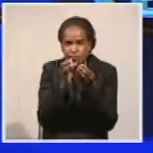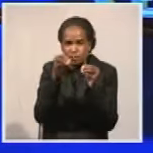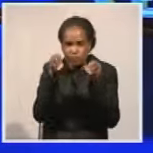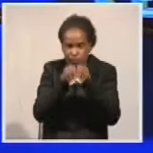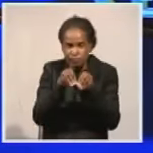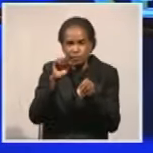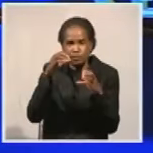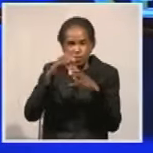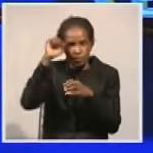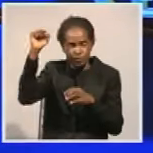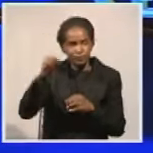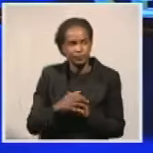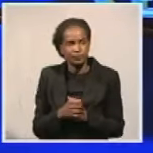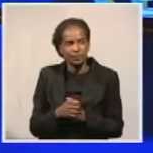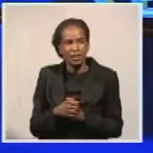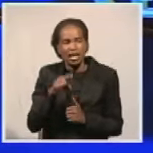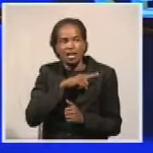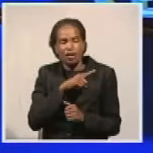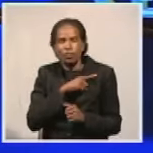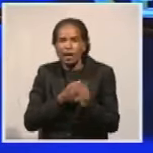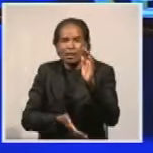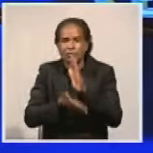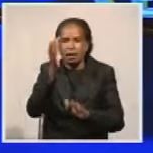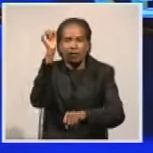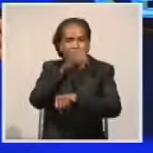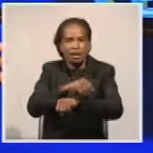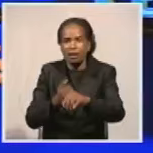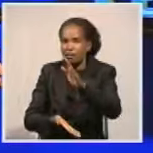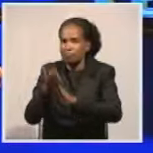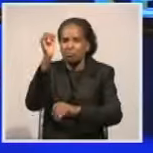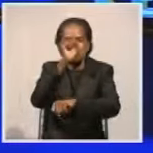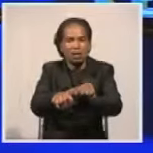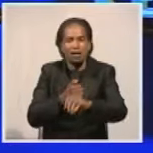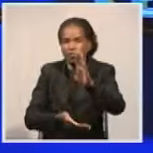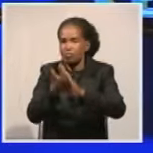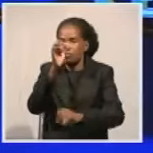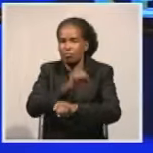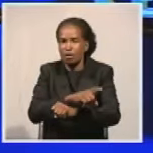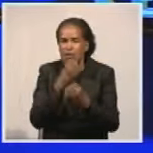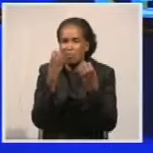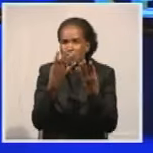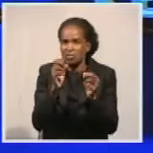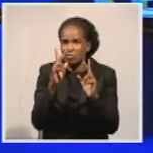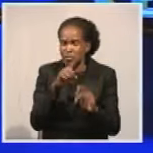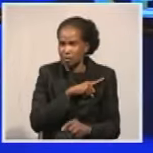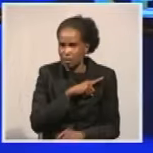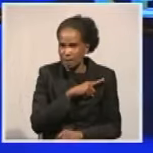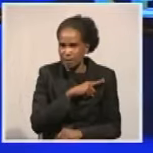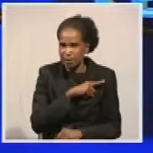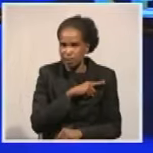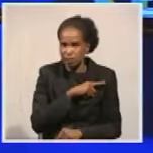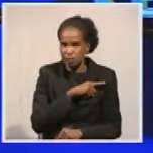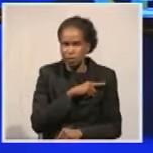us run away from this country or go in exile in majority of cases was really